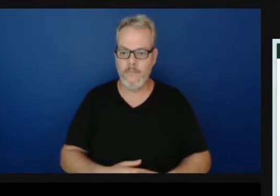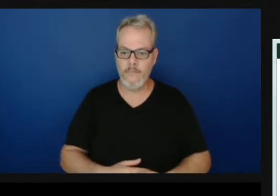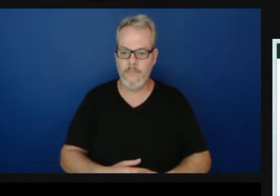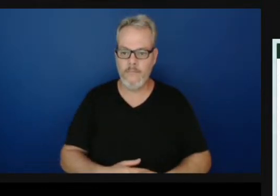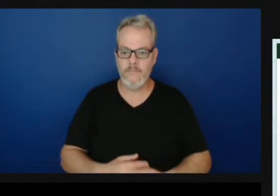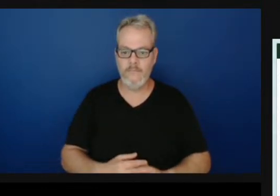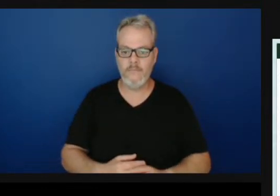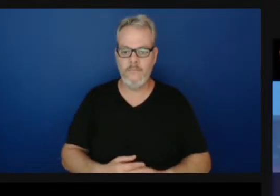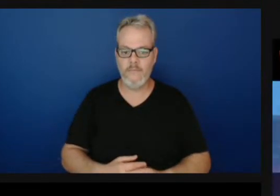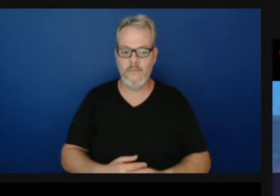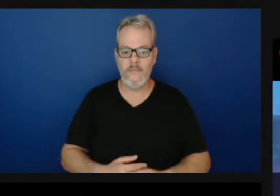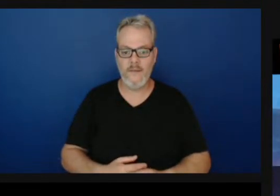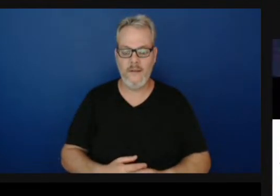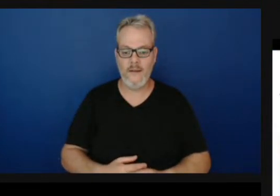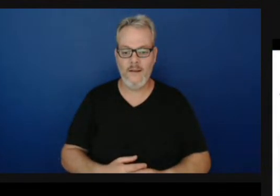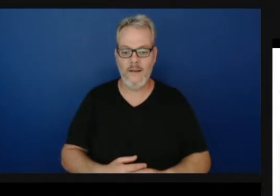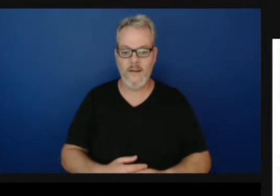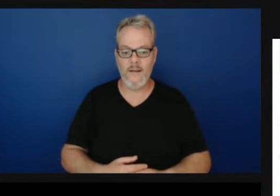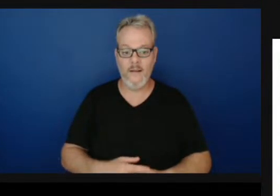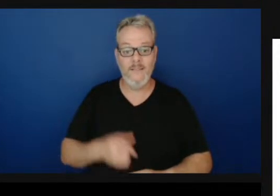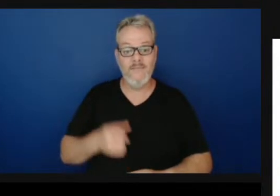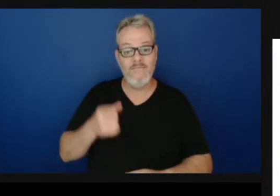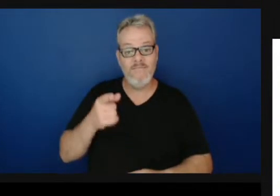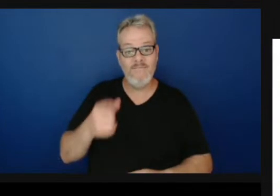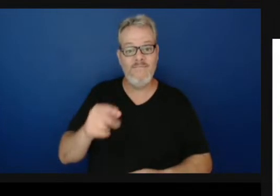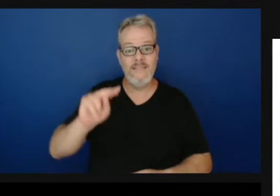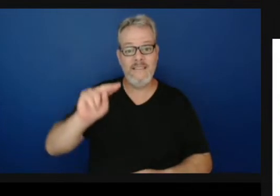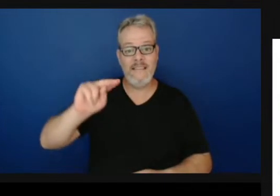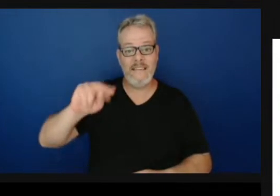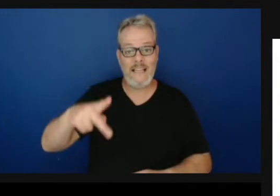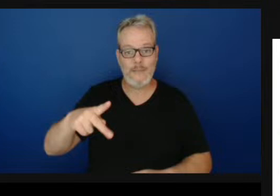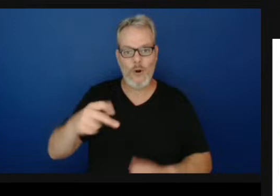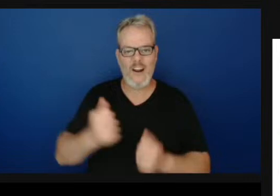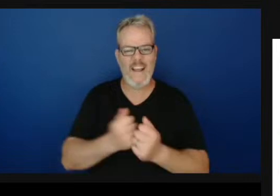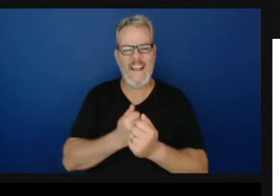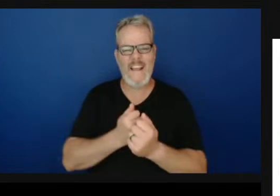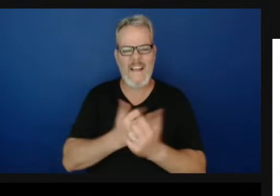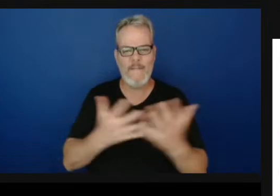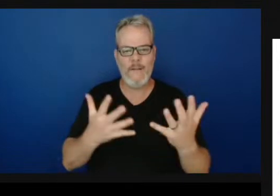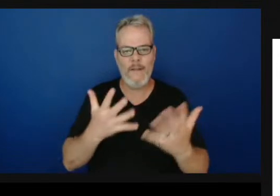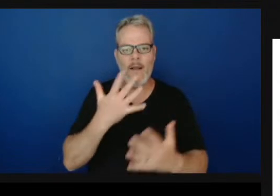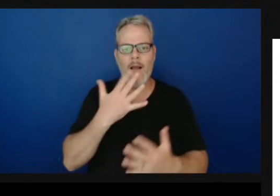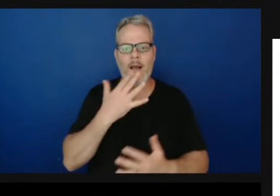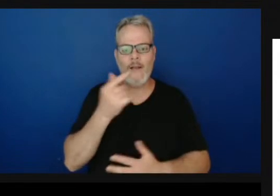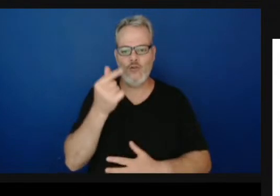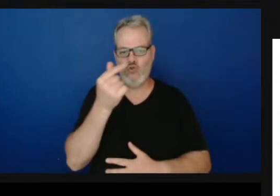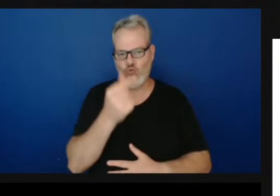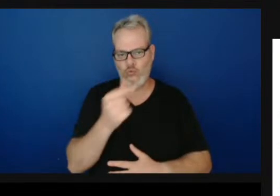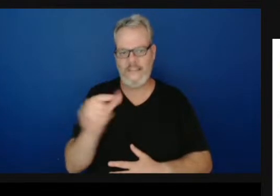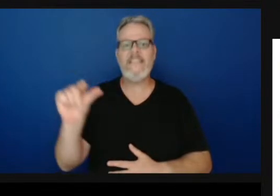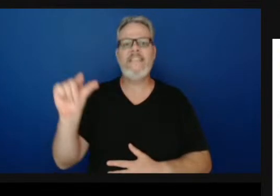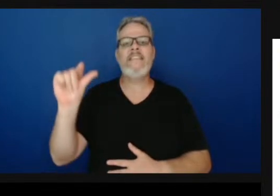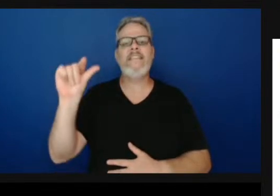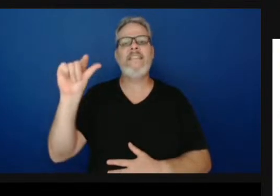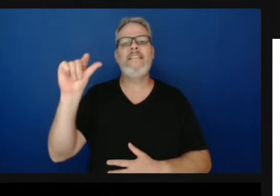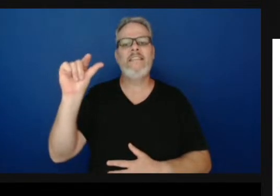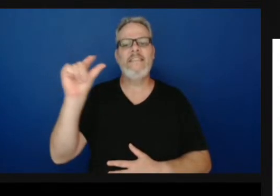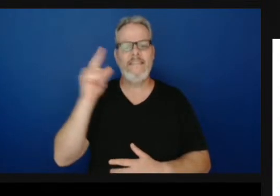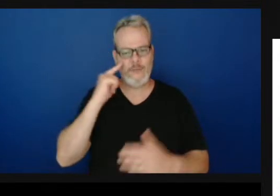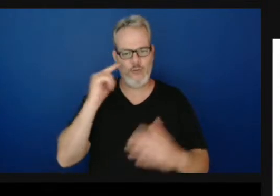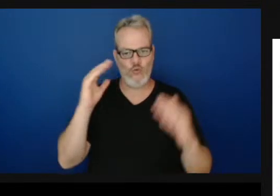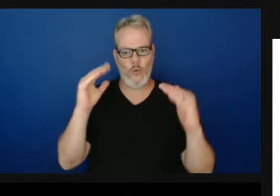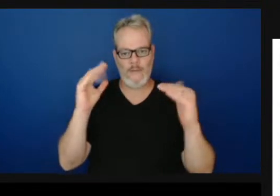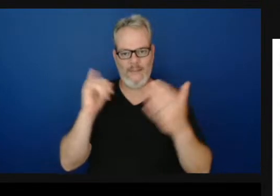International Park, everything is in the green as usual all through there, as you'd expect, with the